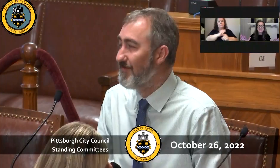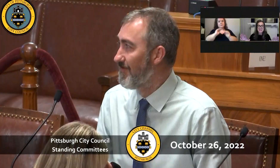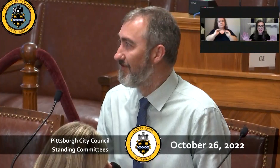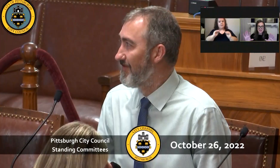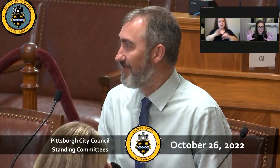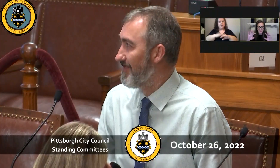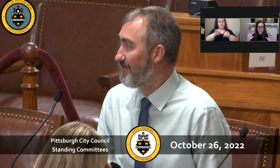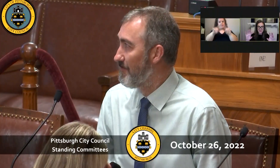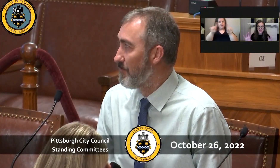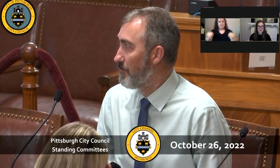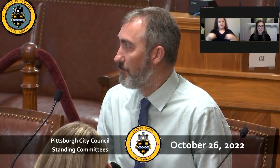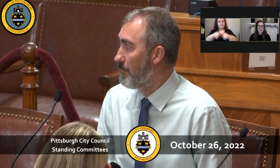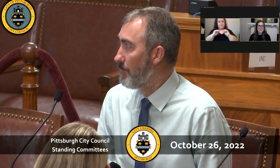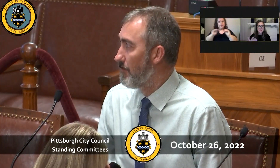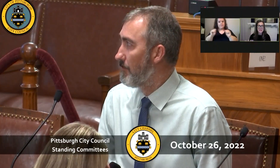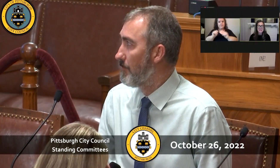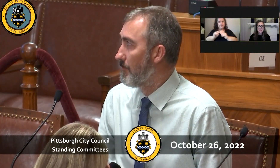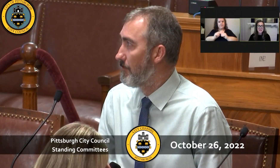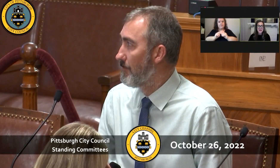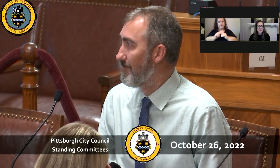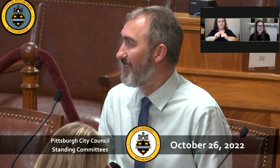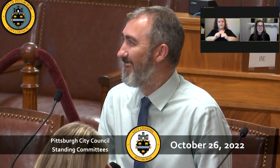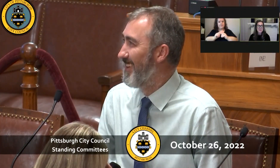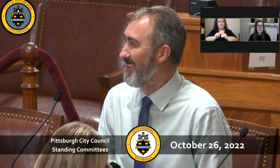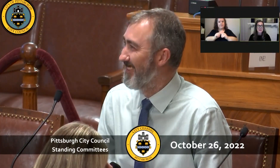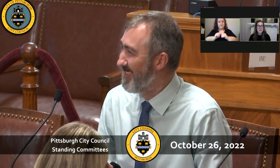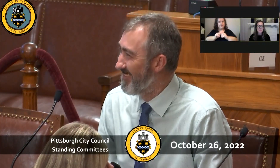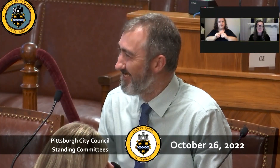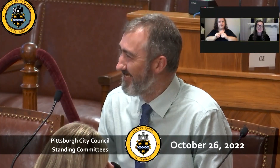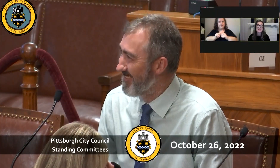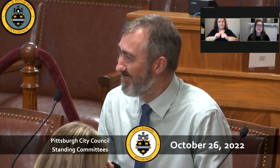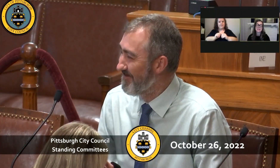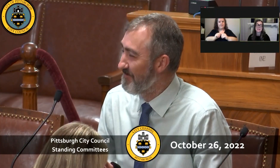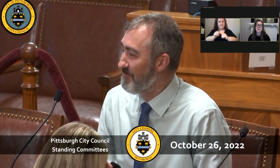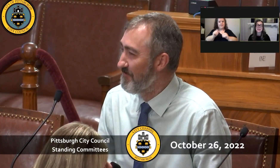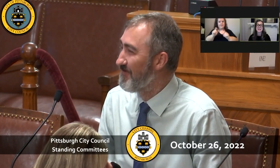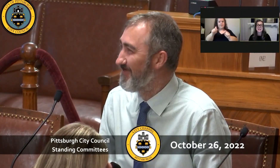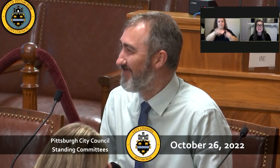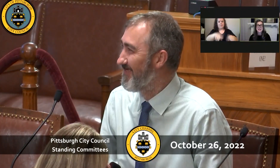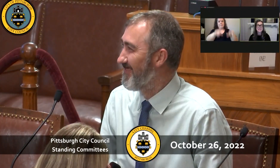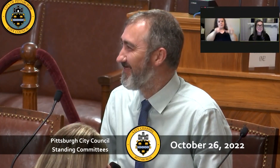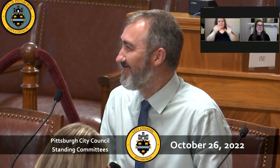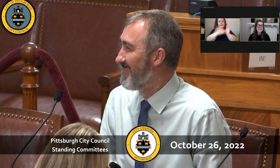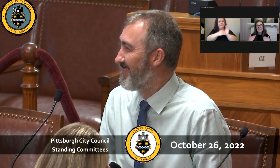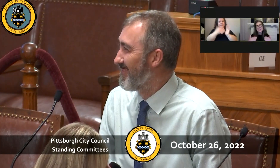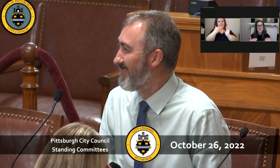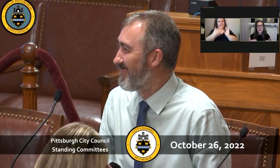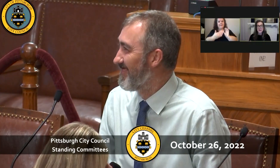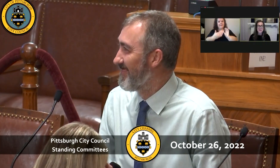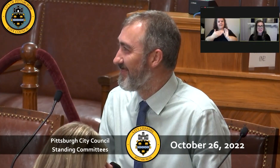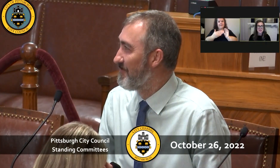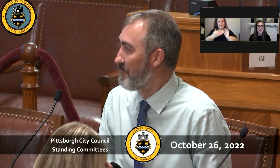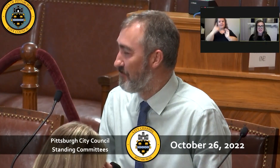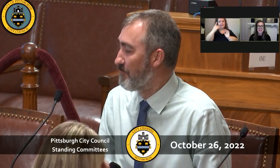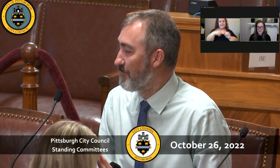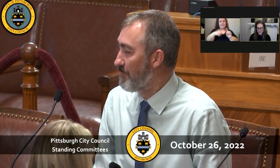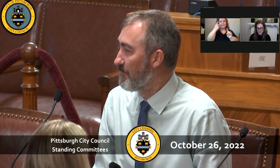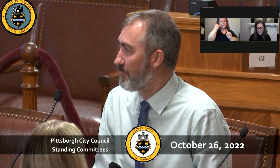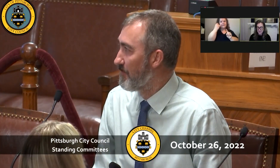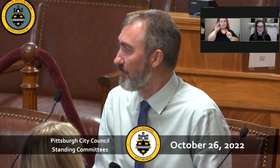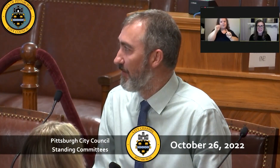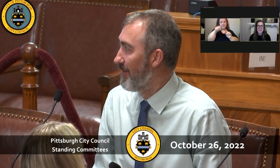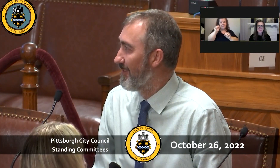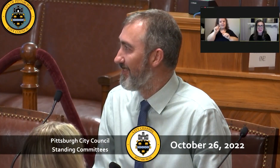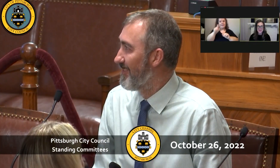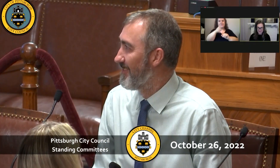like the picture just goes blank so i can't there you go you just popped back up thank you i can't see if you're nodding or something so you'll probably